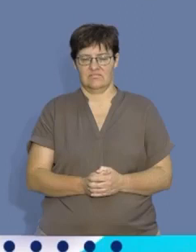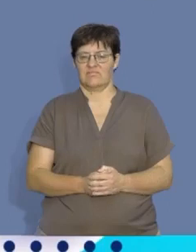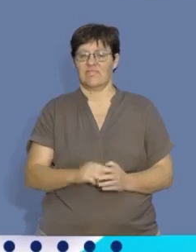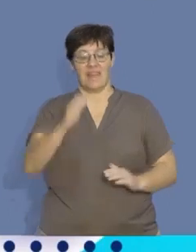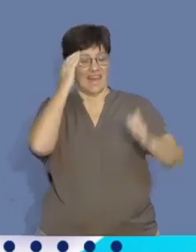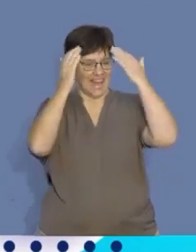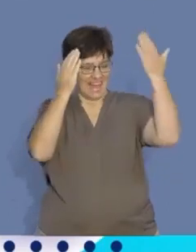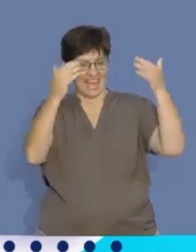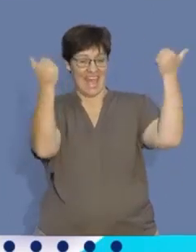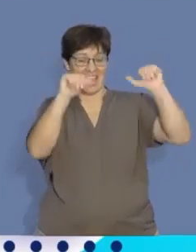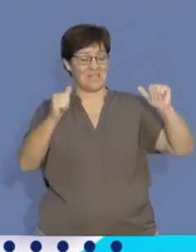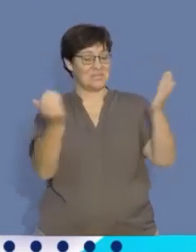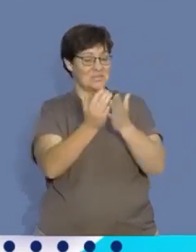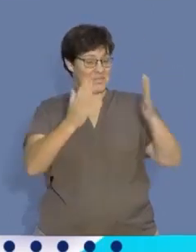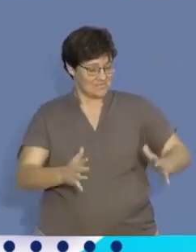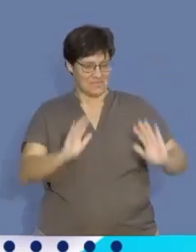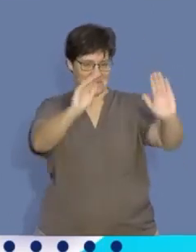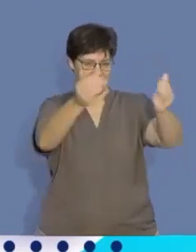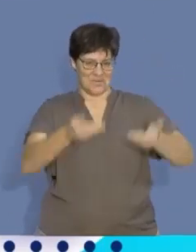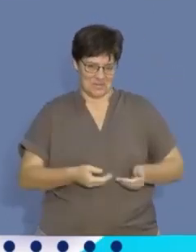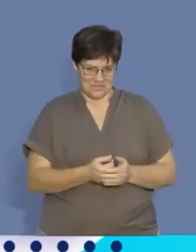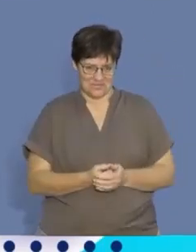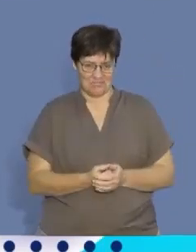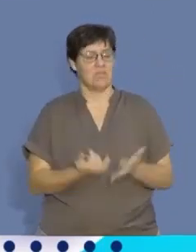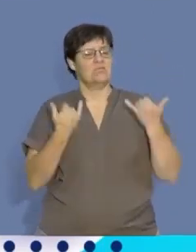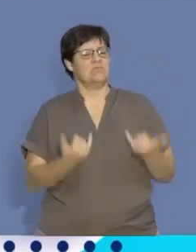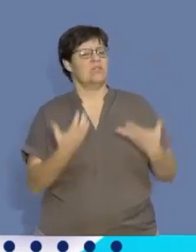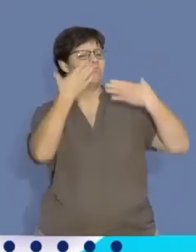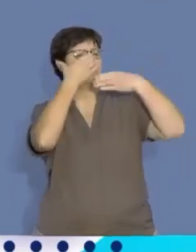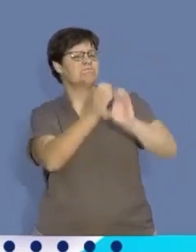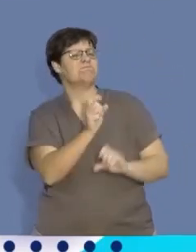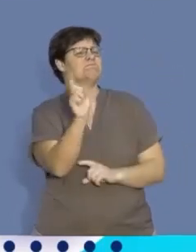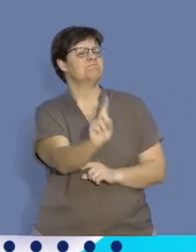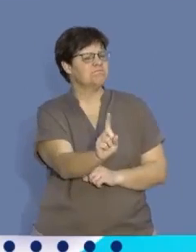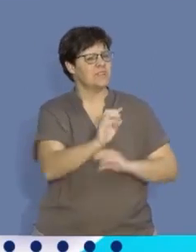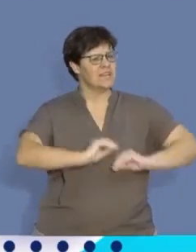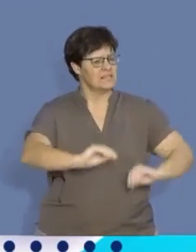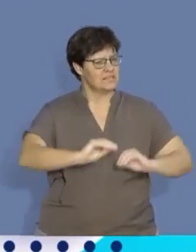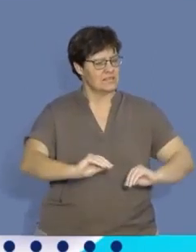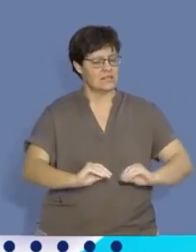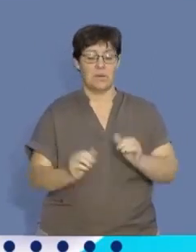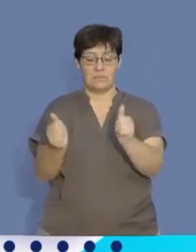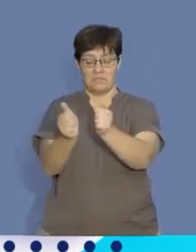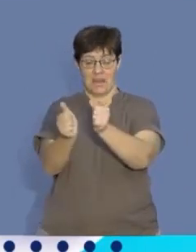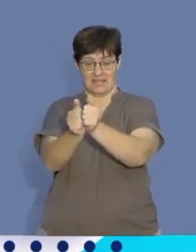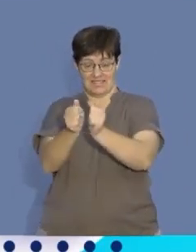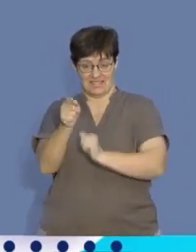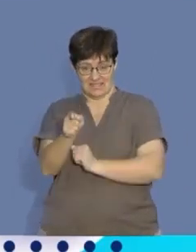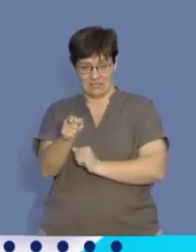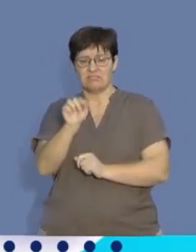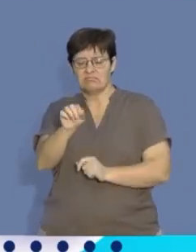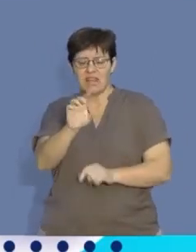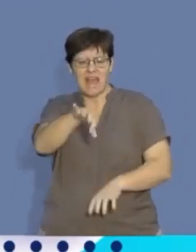Hello and welcome, accounting students. In today's lesson, we are going to be focusing on partnerships,